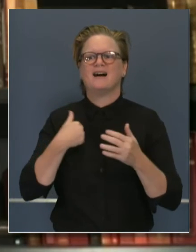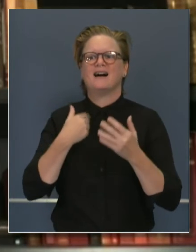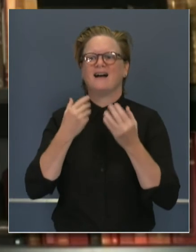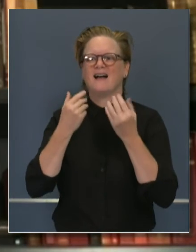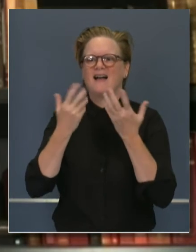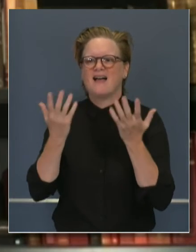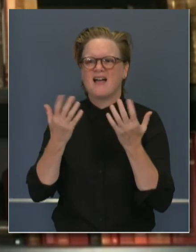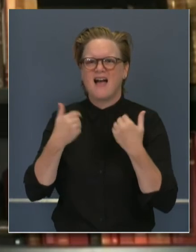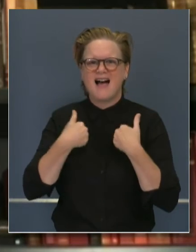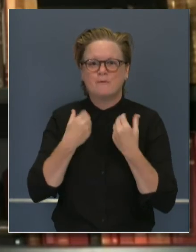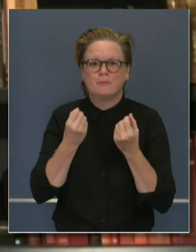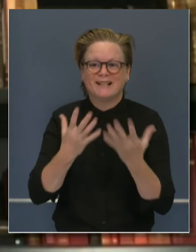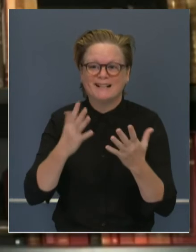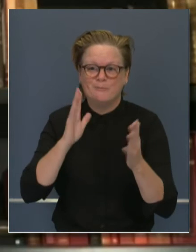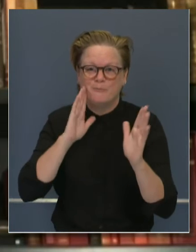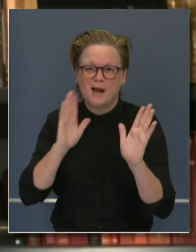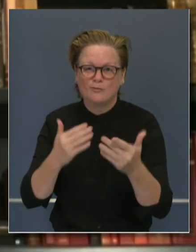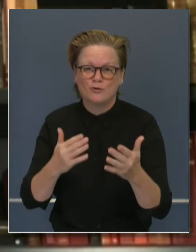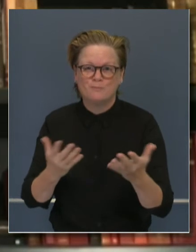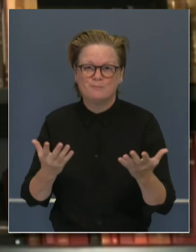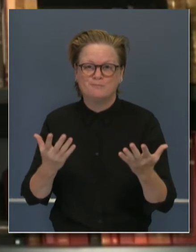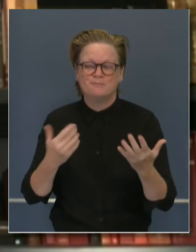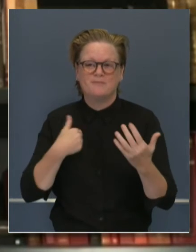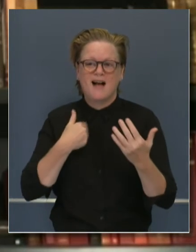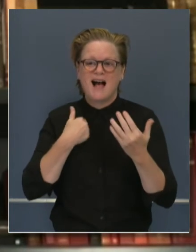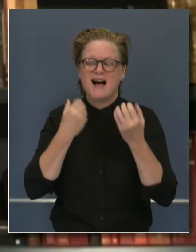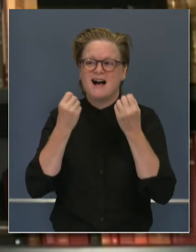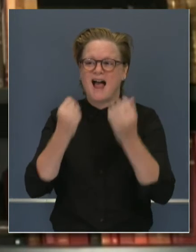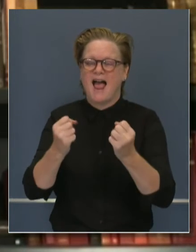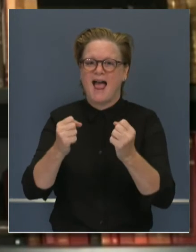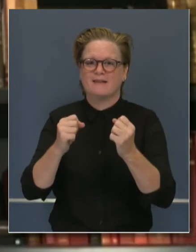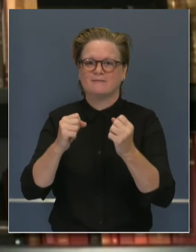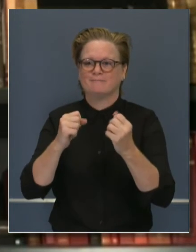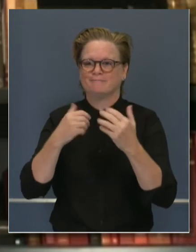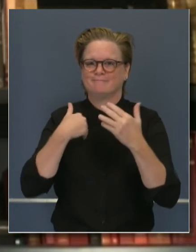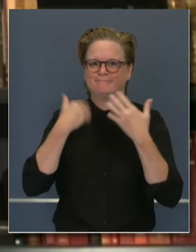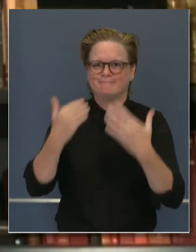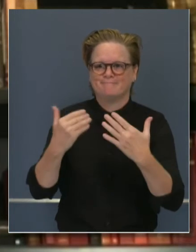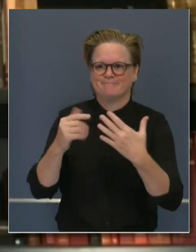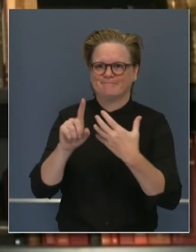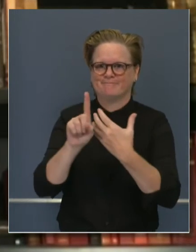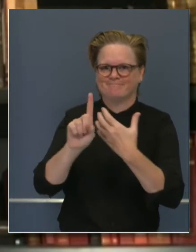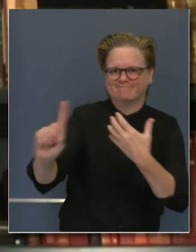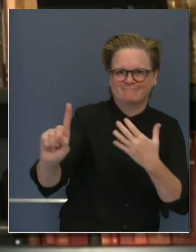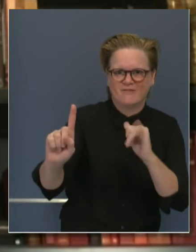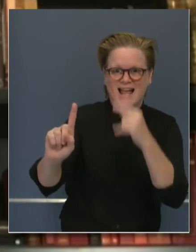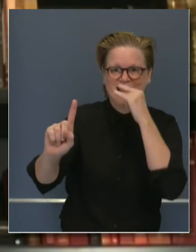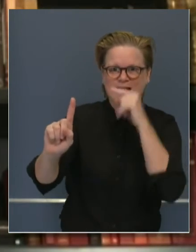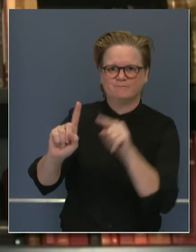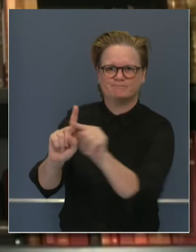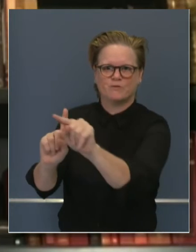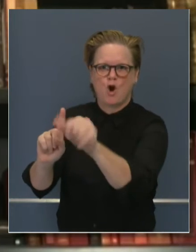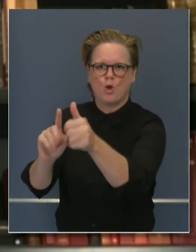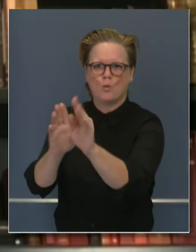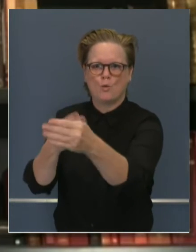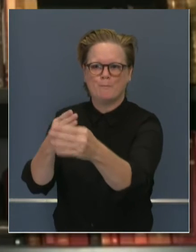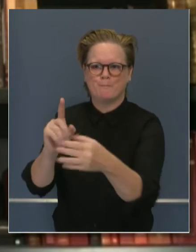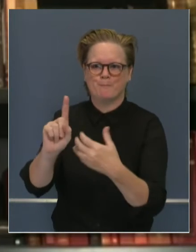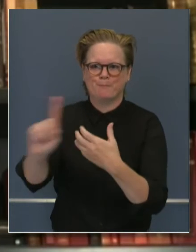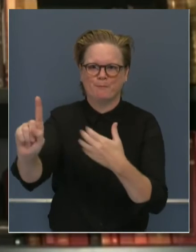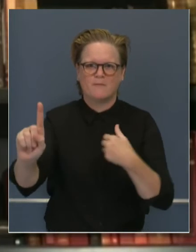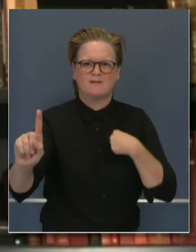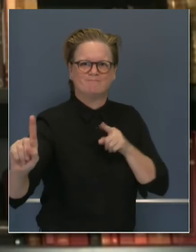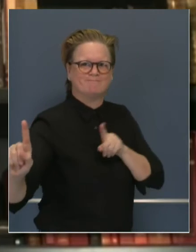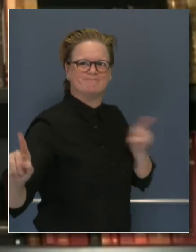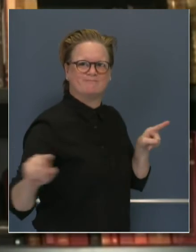to do this without kids jumping on top of me. I'm in an office. I can assure you, it's the first time I've ever had an office. I used a smaller